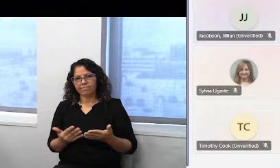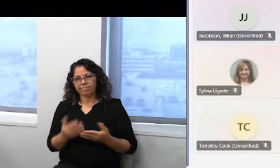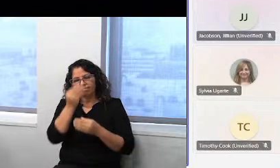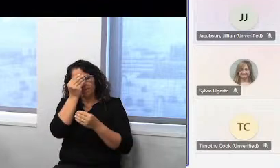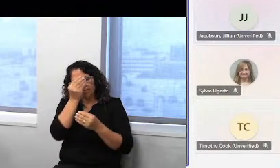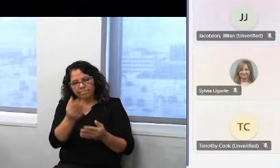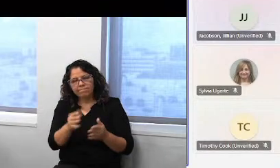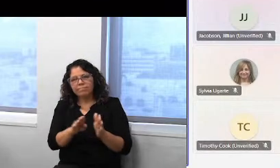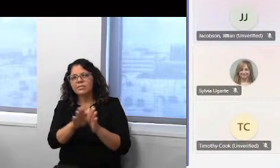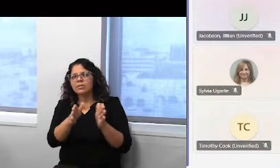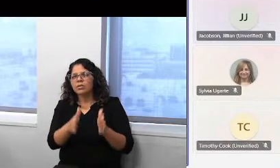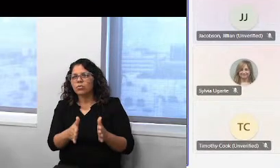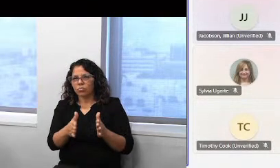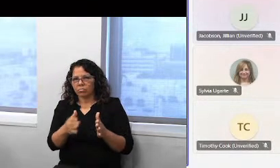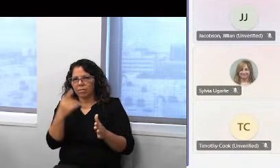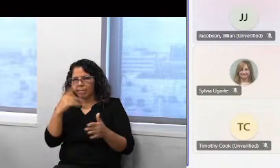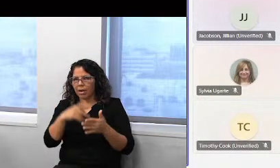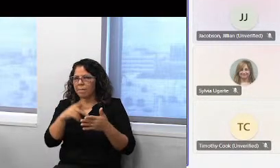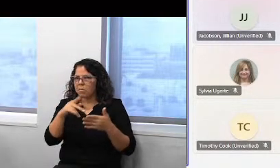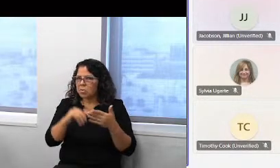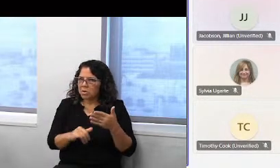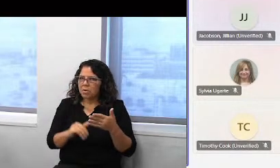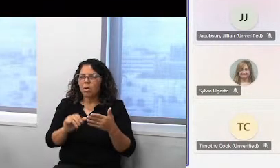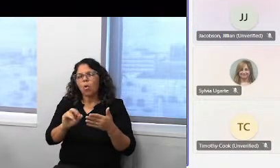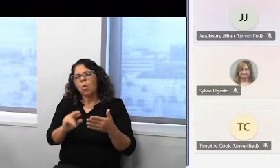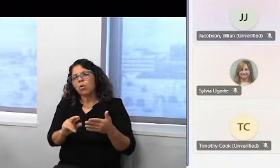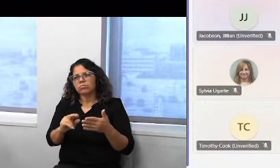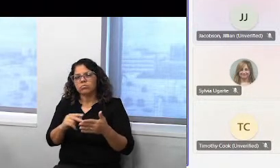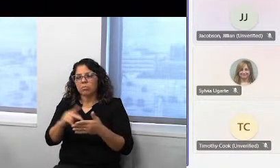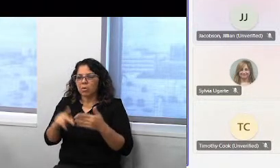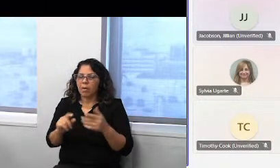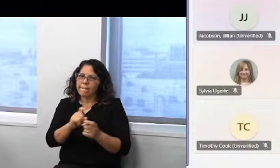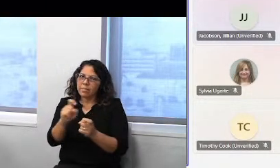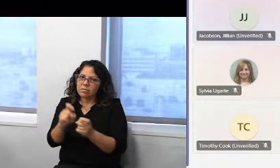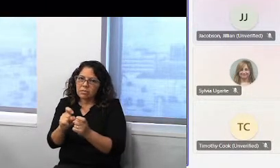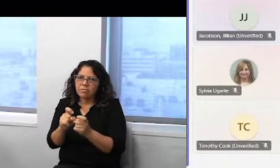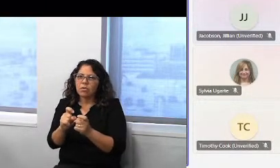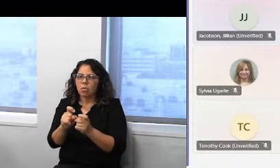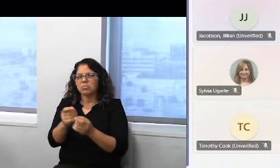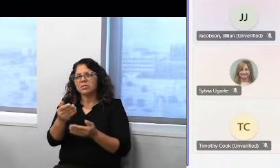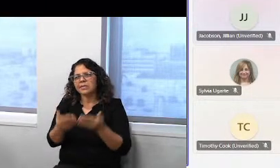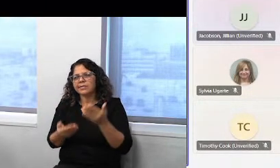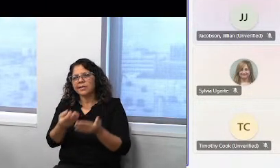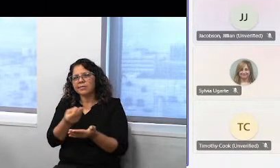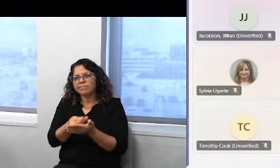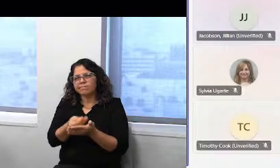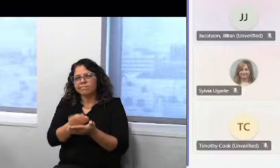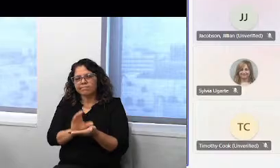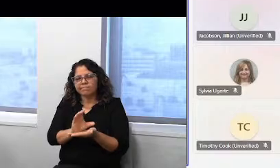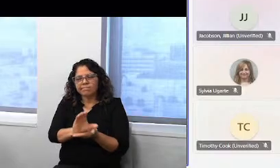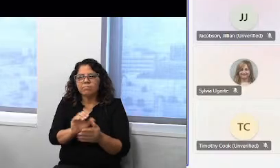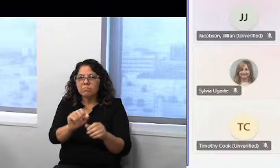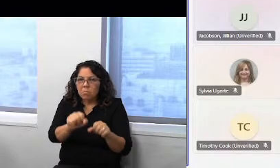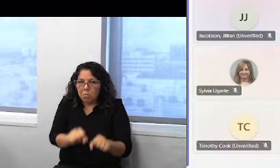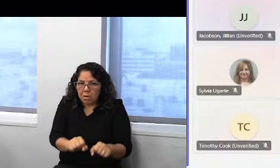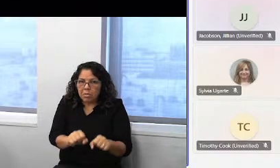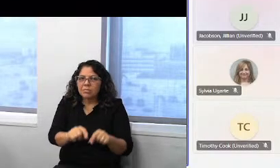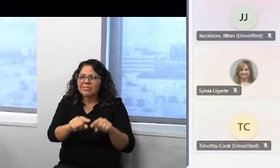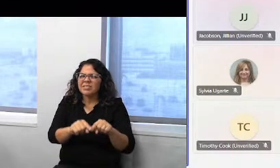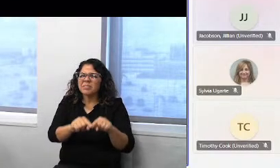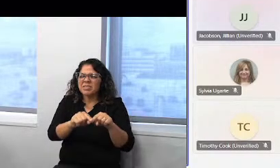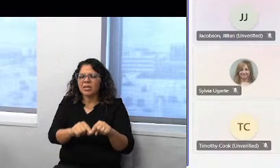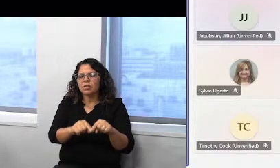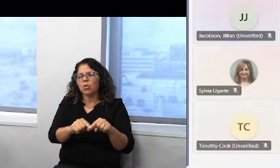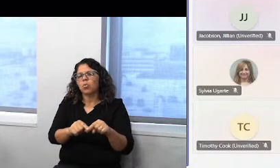cost is I'll call it assigned to their project versus what LUMA has responsibility to